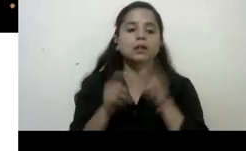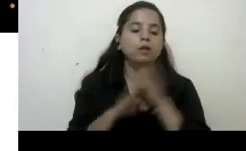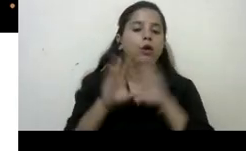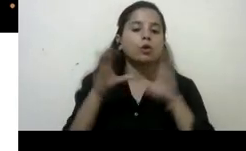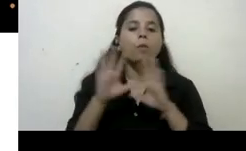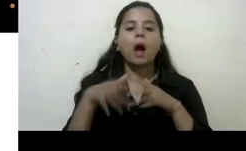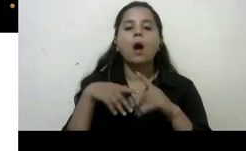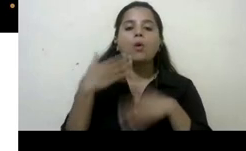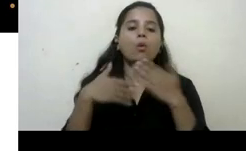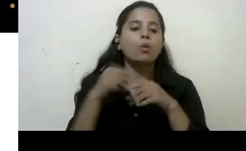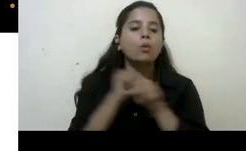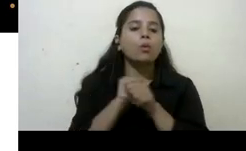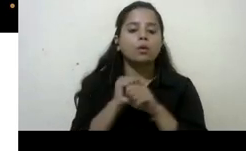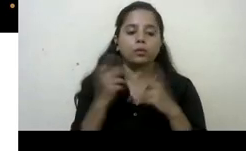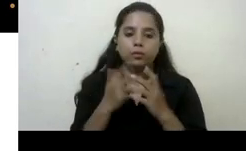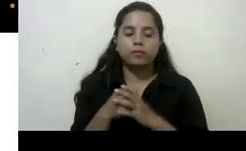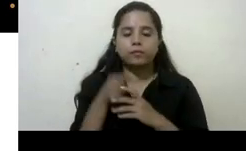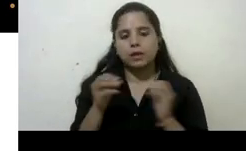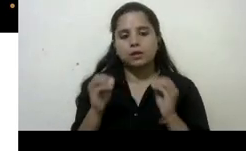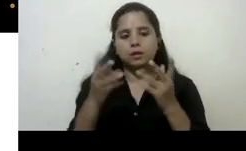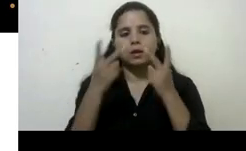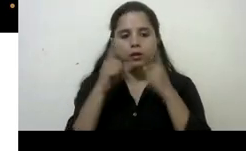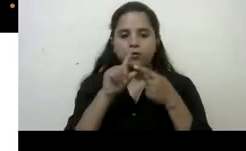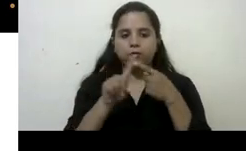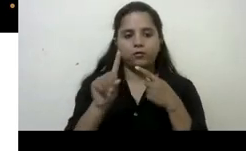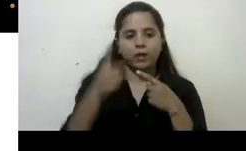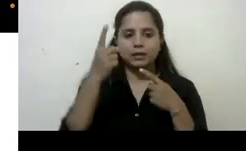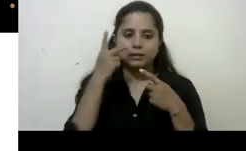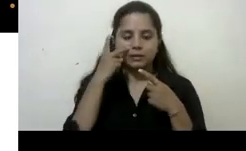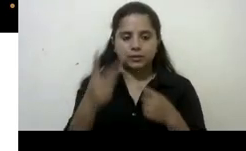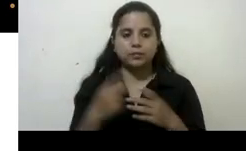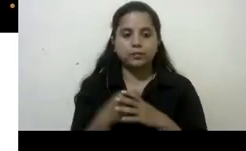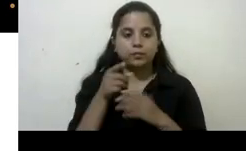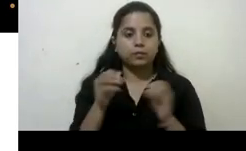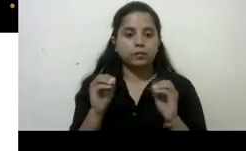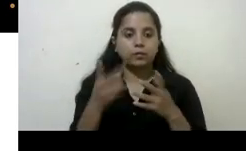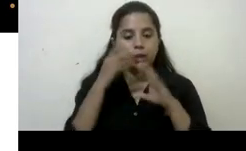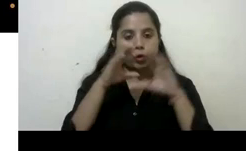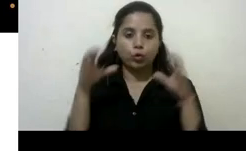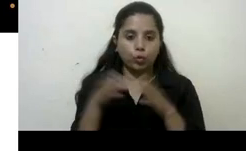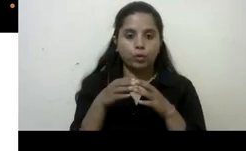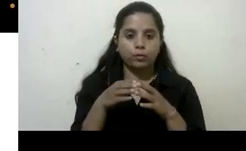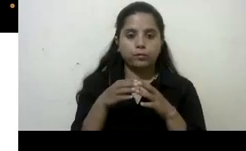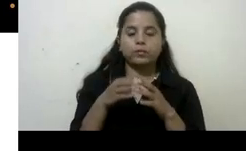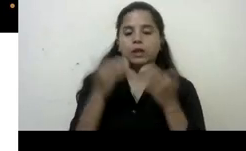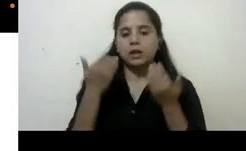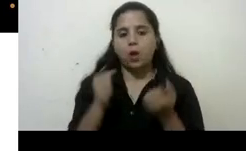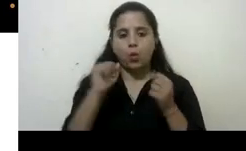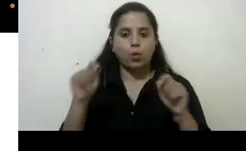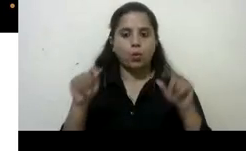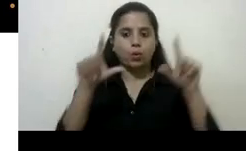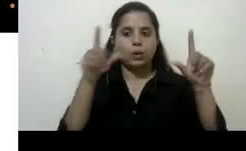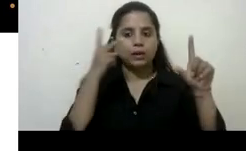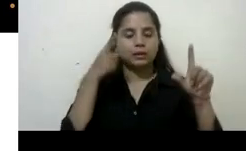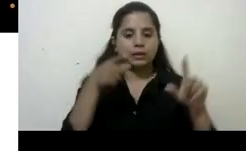function. Let's start with starting one, that is starting a group. Now on your screen, you can see